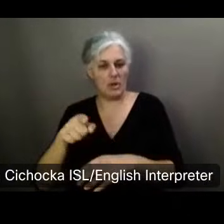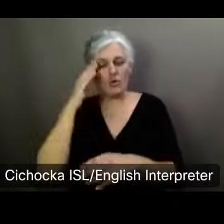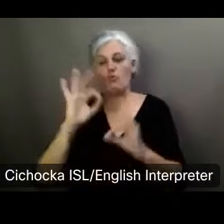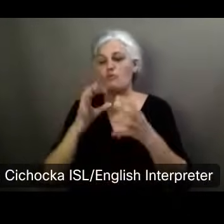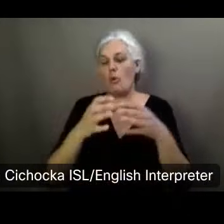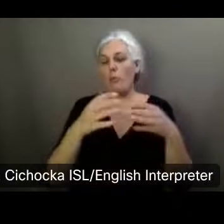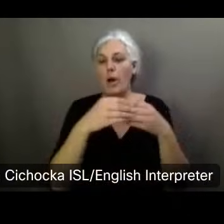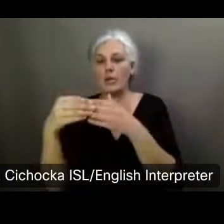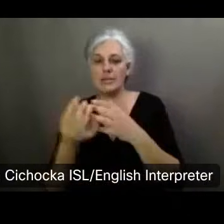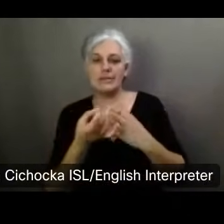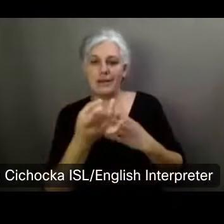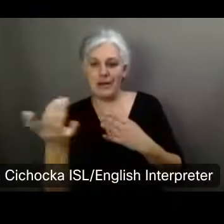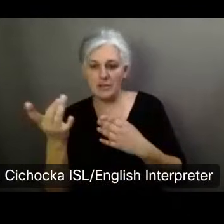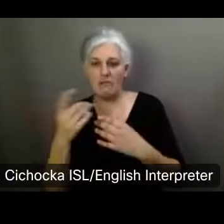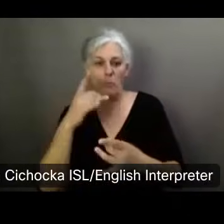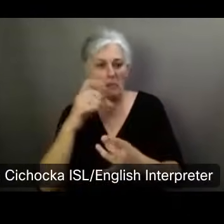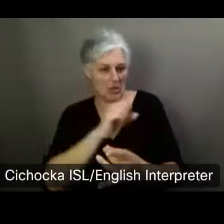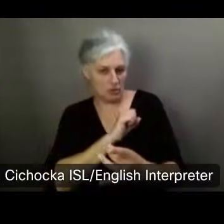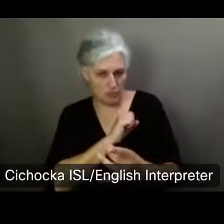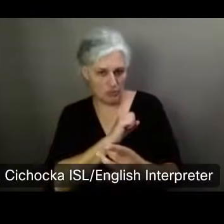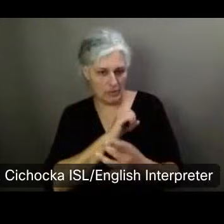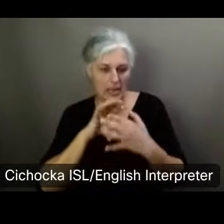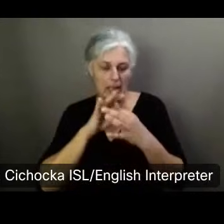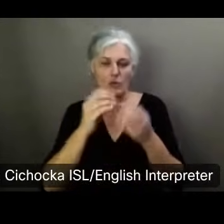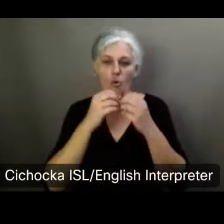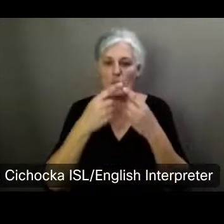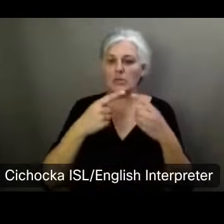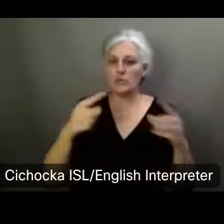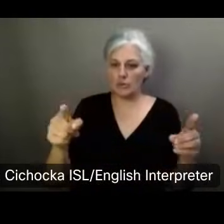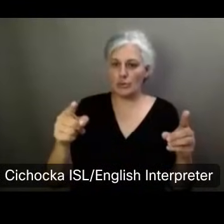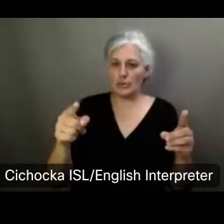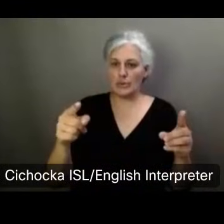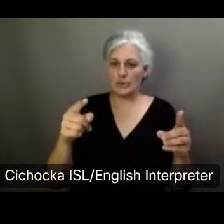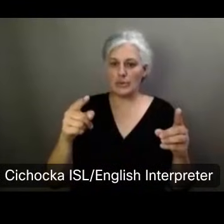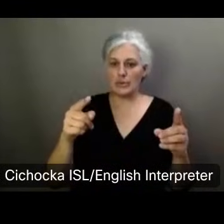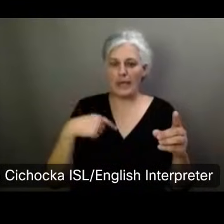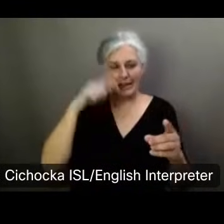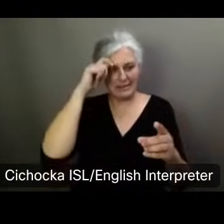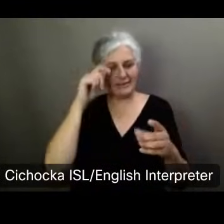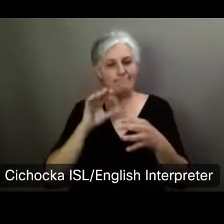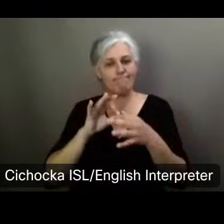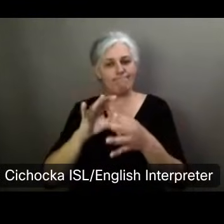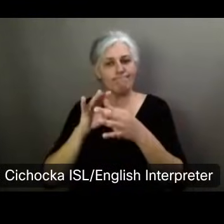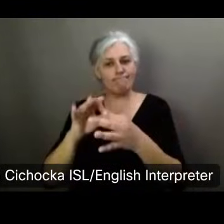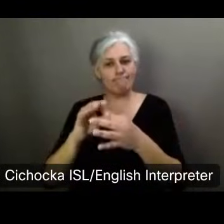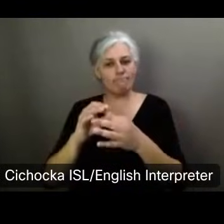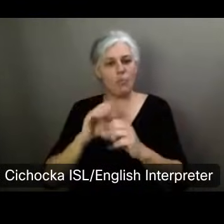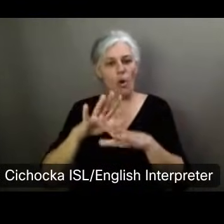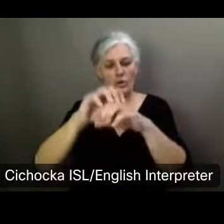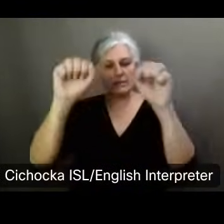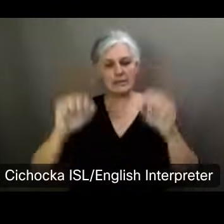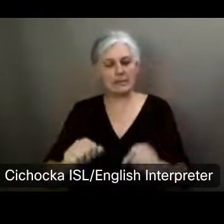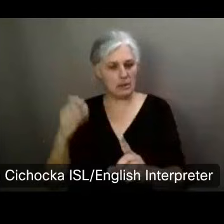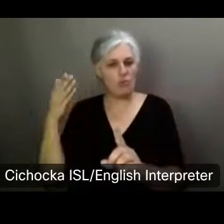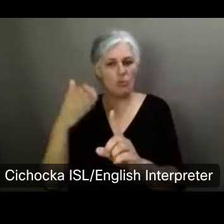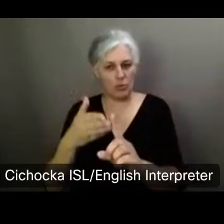have asked for assurances around open disclosure, which I think kind of aligns with the whole system-wide approach to it